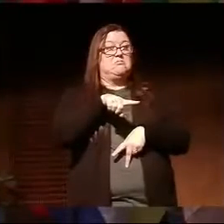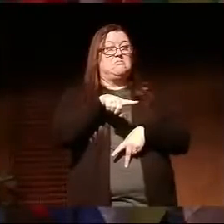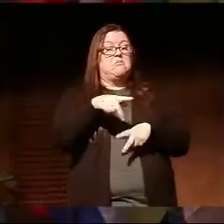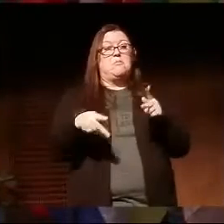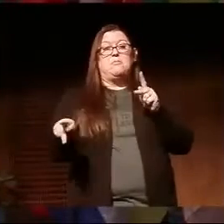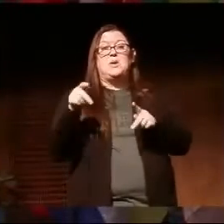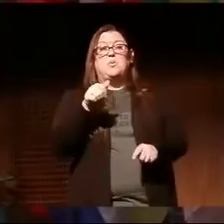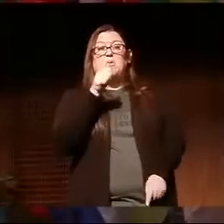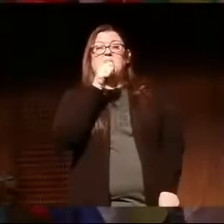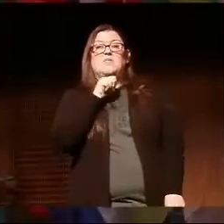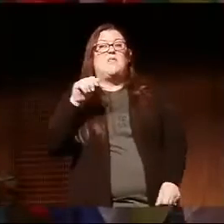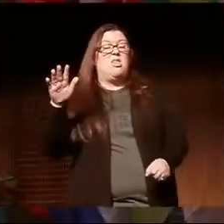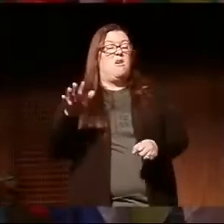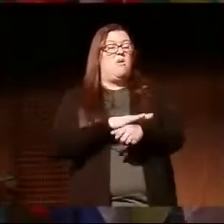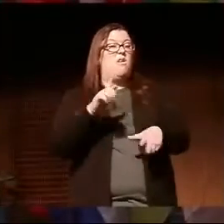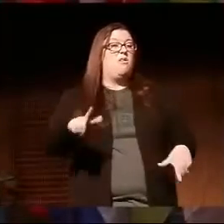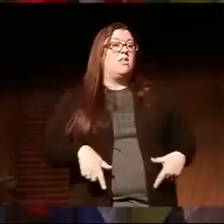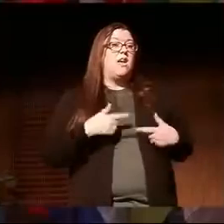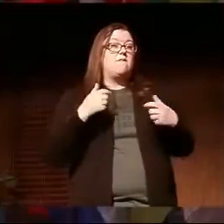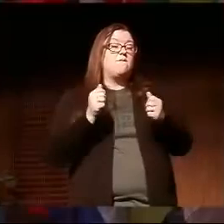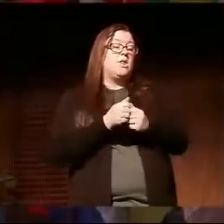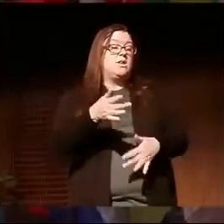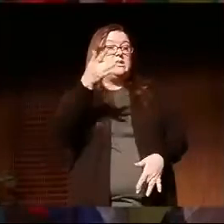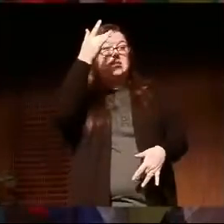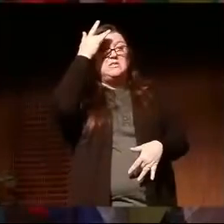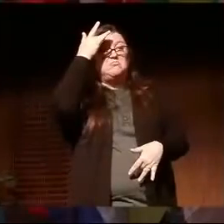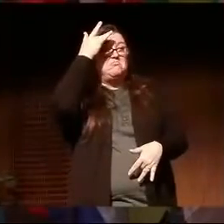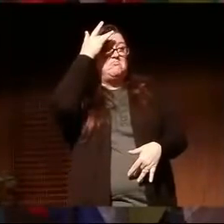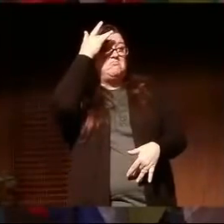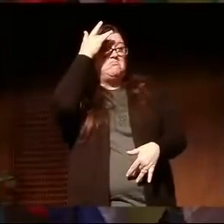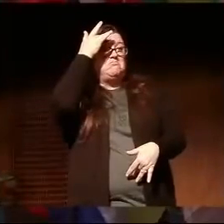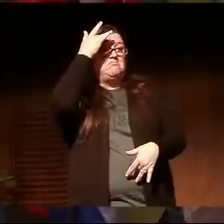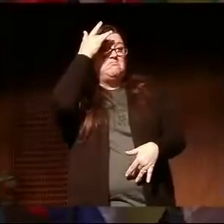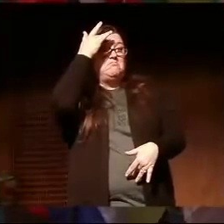entire life with a disease.